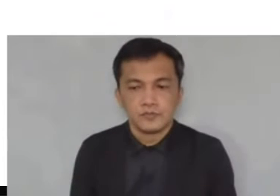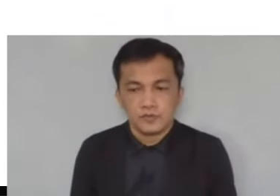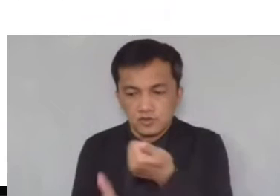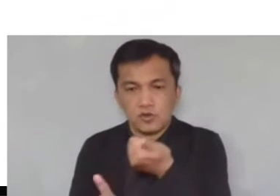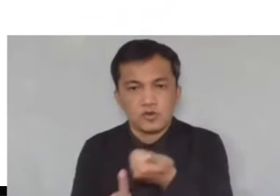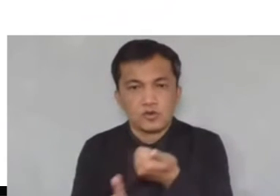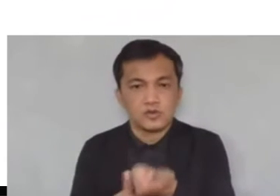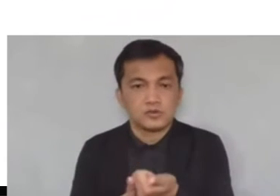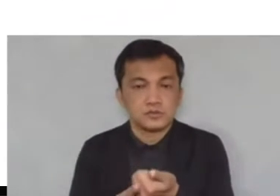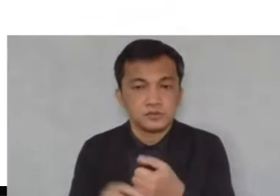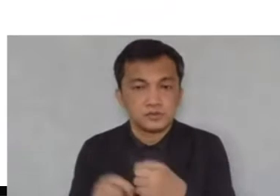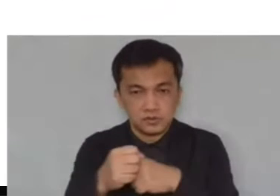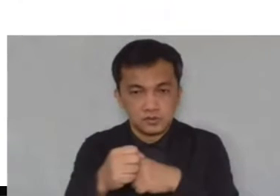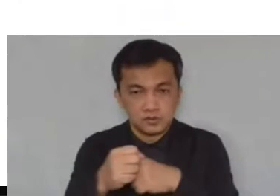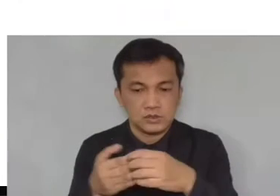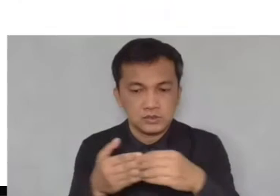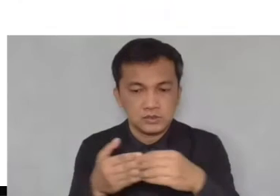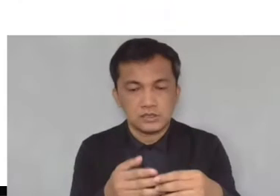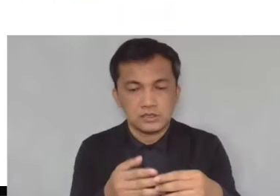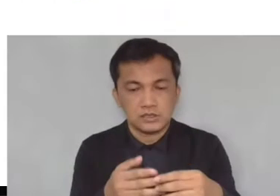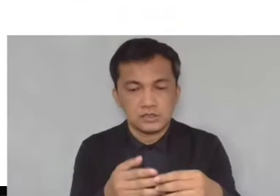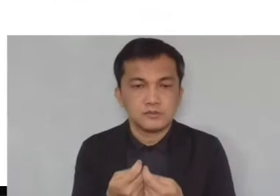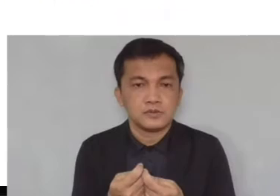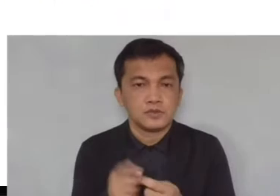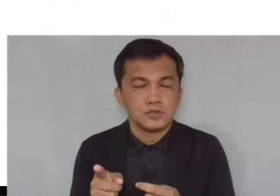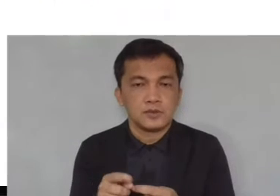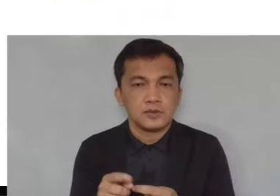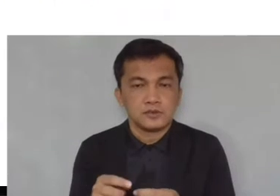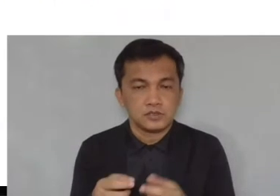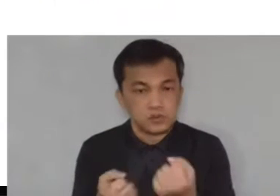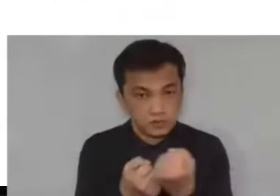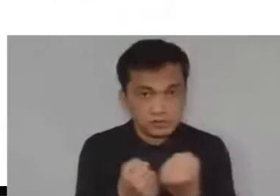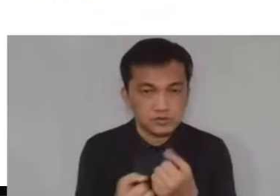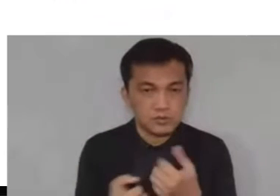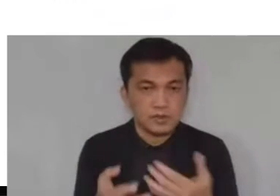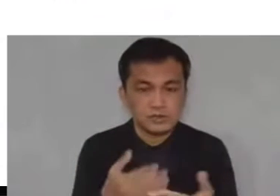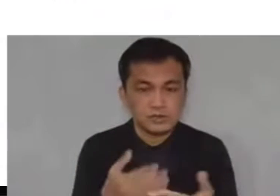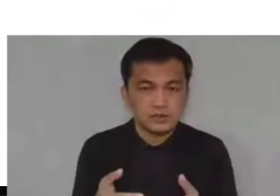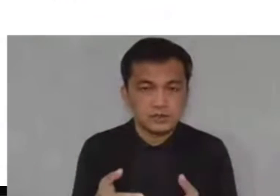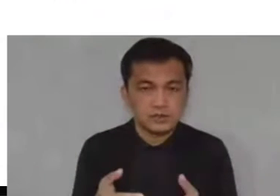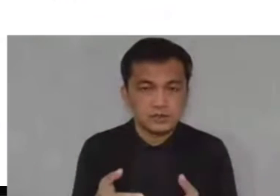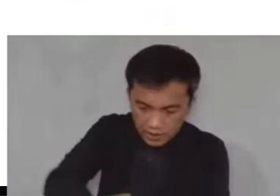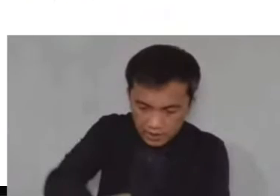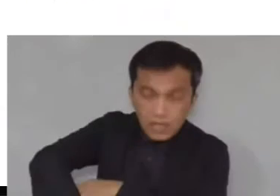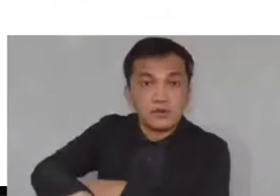Automation keeps a structure that efficiently guides the team for much needed support even during wee hours in the